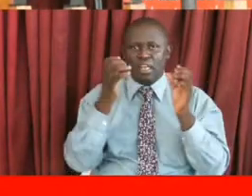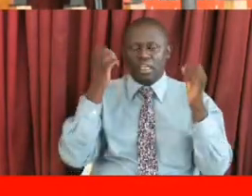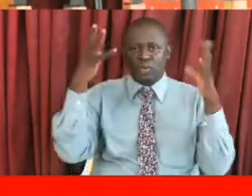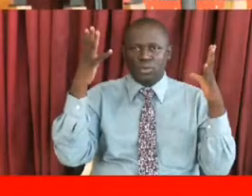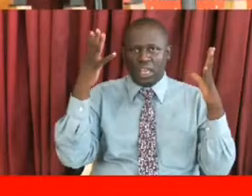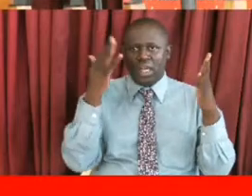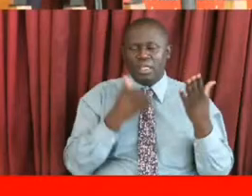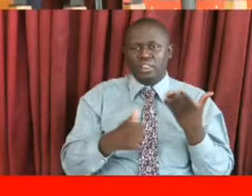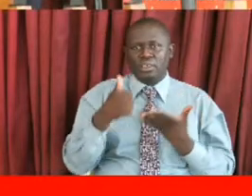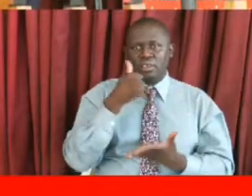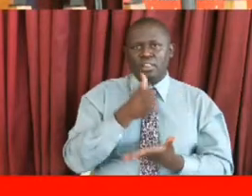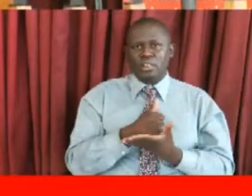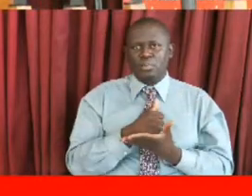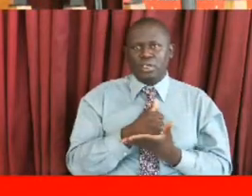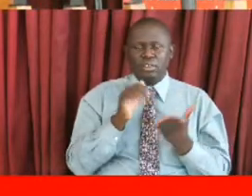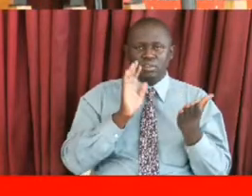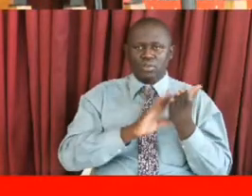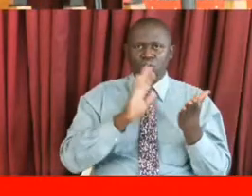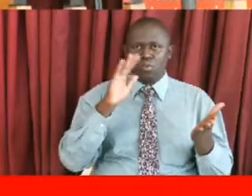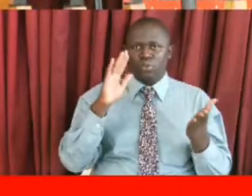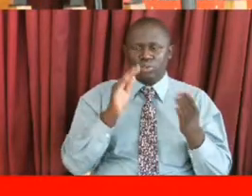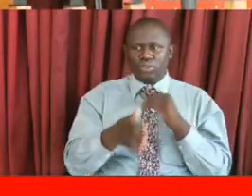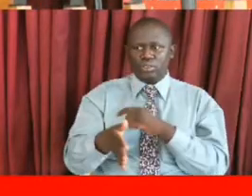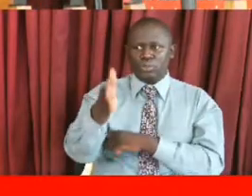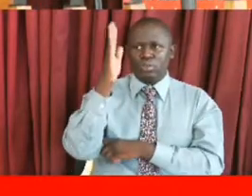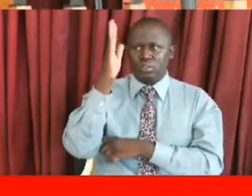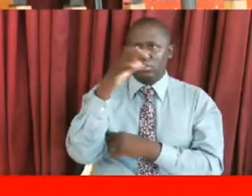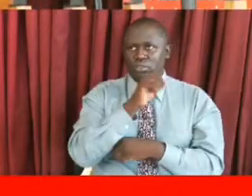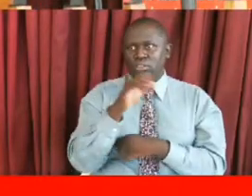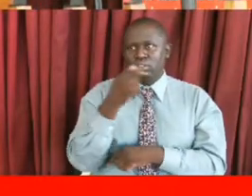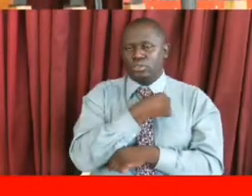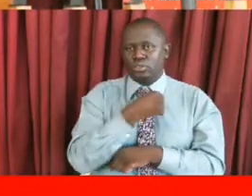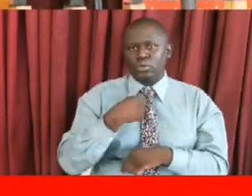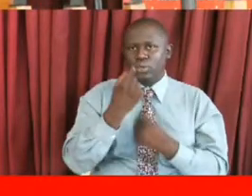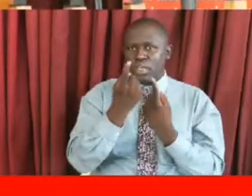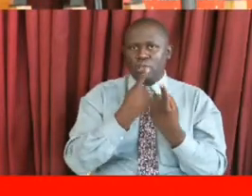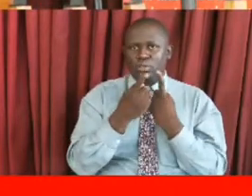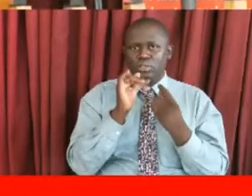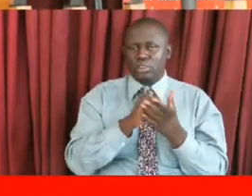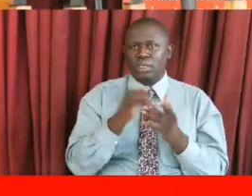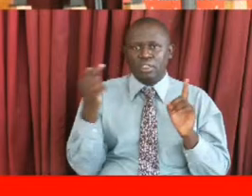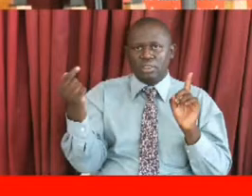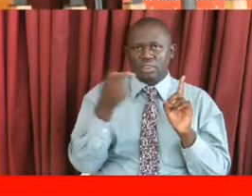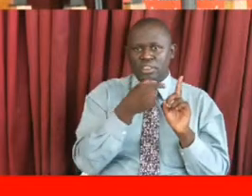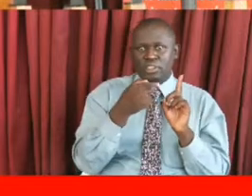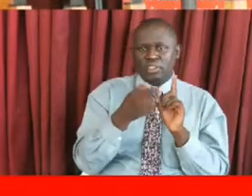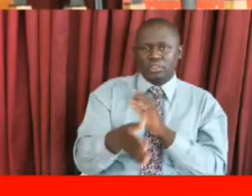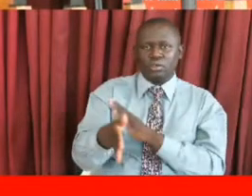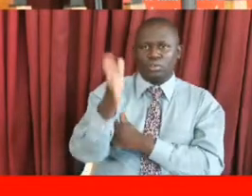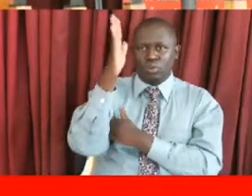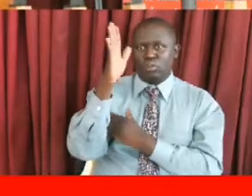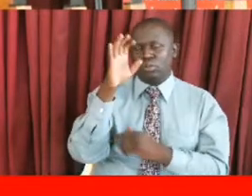amen Oh Glory to God so we are told that this God